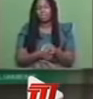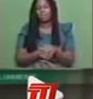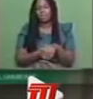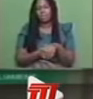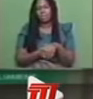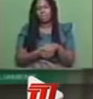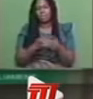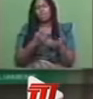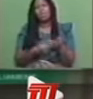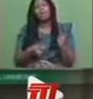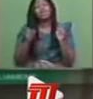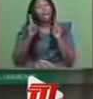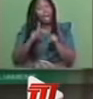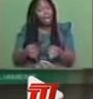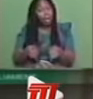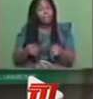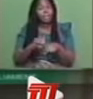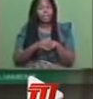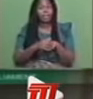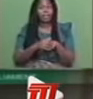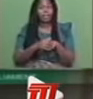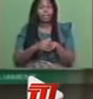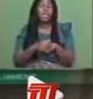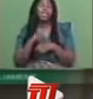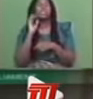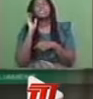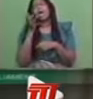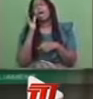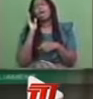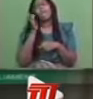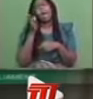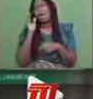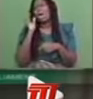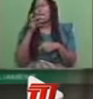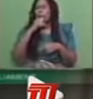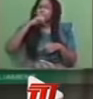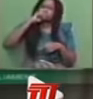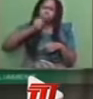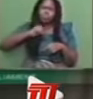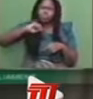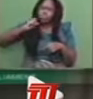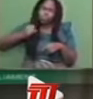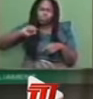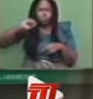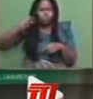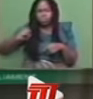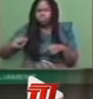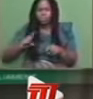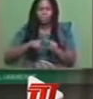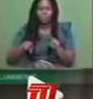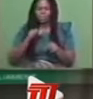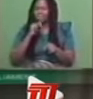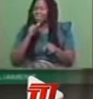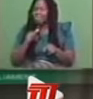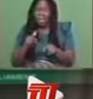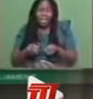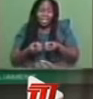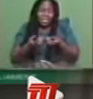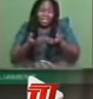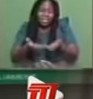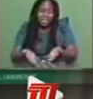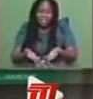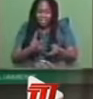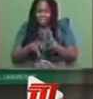what's happening? You talk the talk, but you don't walk the walk. You have an implementation deficit. You have a delivery deficit.